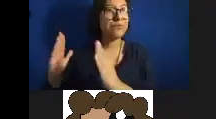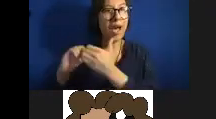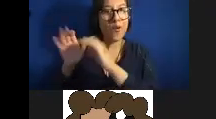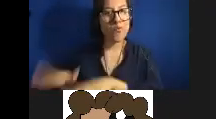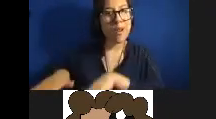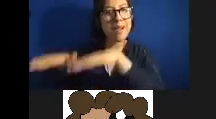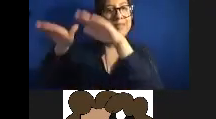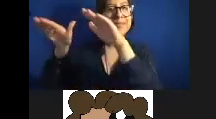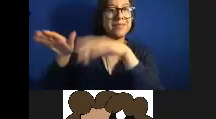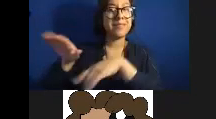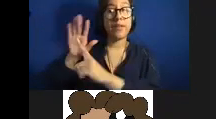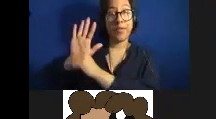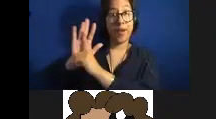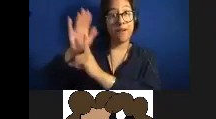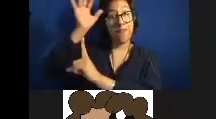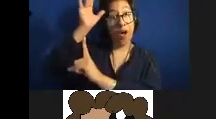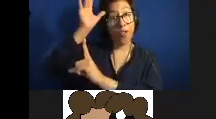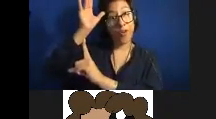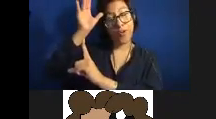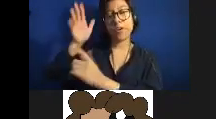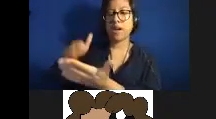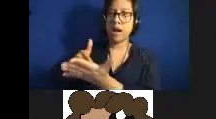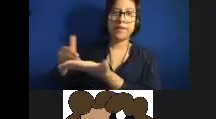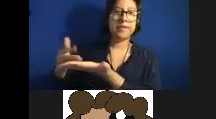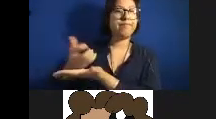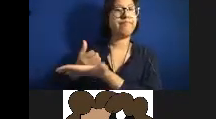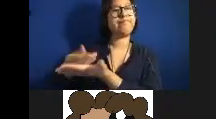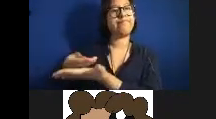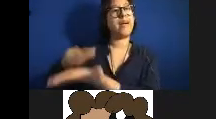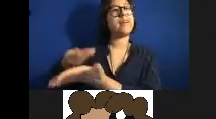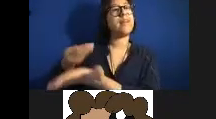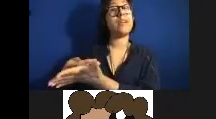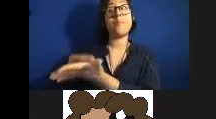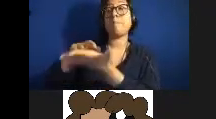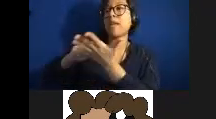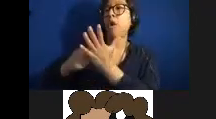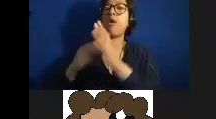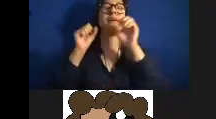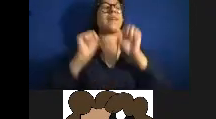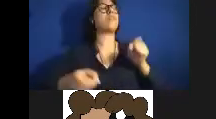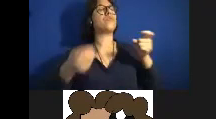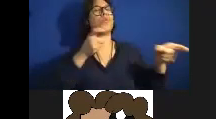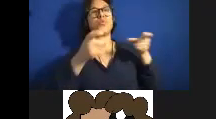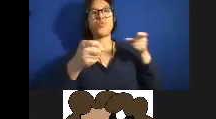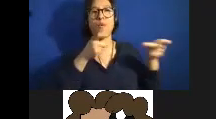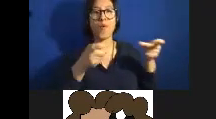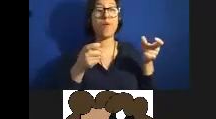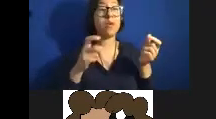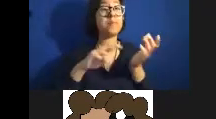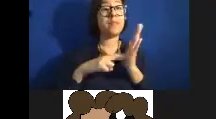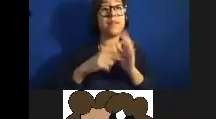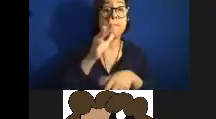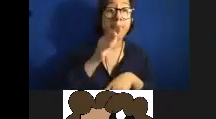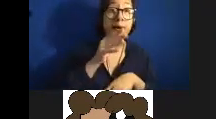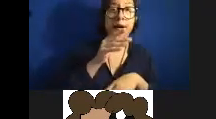their father was the major breadwinner. He wanted to control the situation if the wife or the mother did not agree with